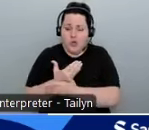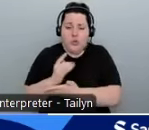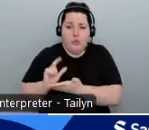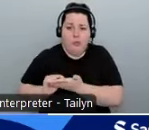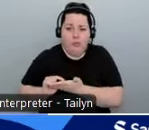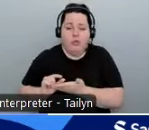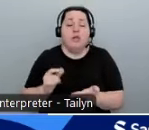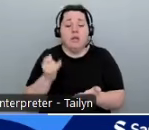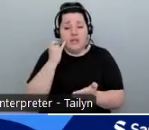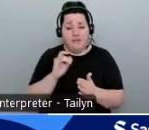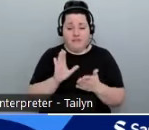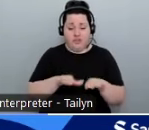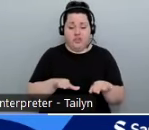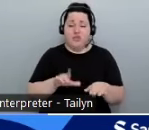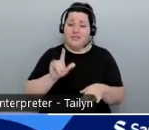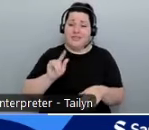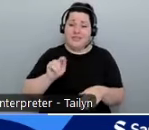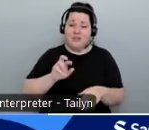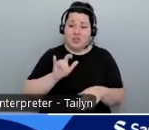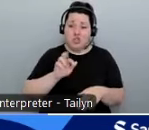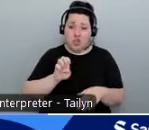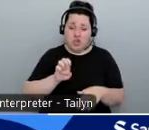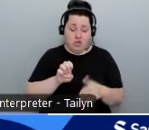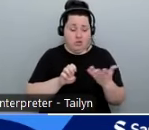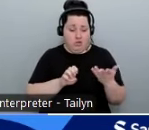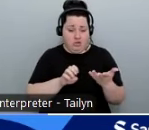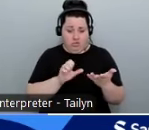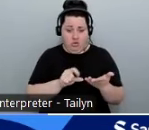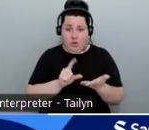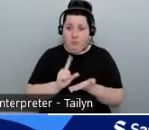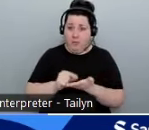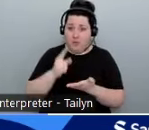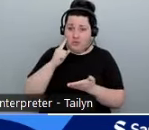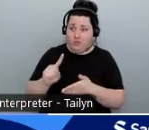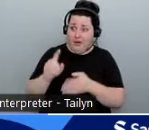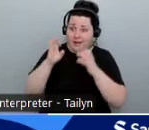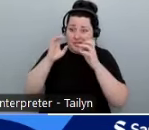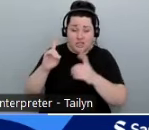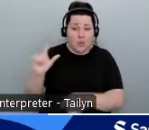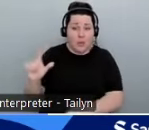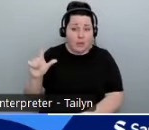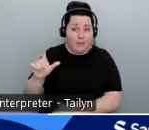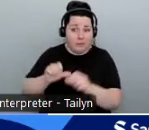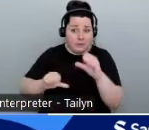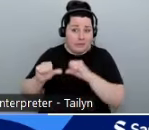children's literature, can you publish your work in education or library science journals?